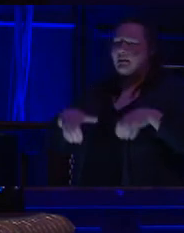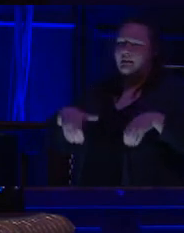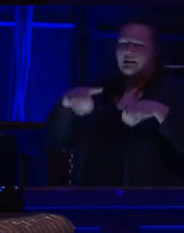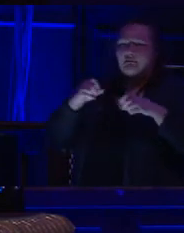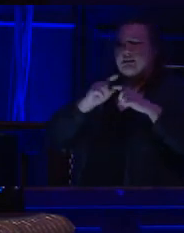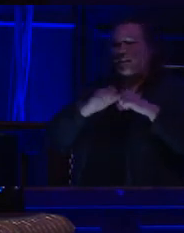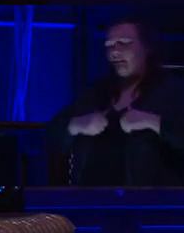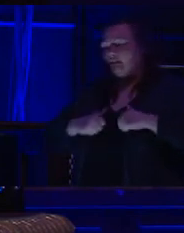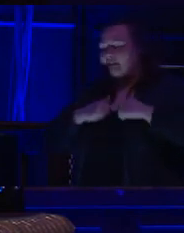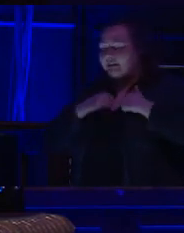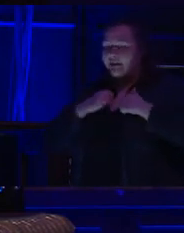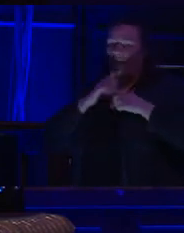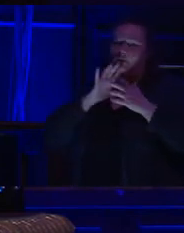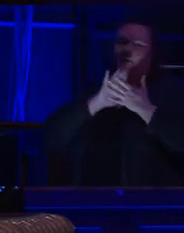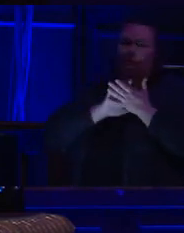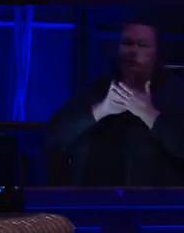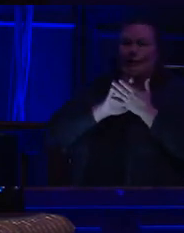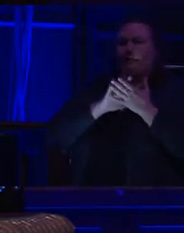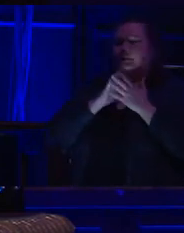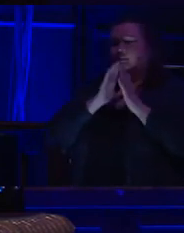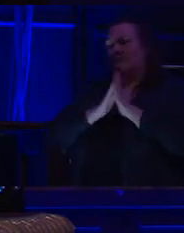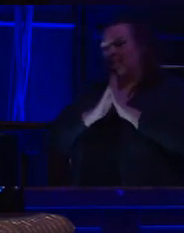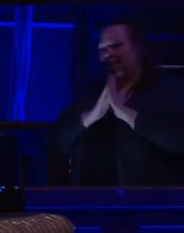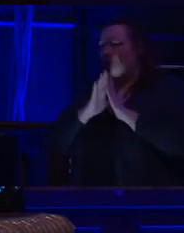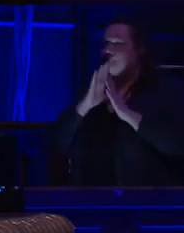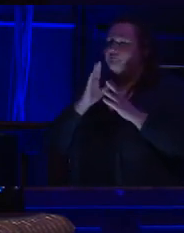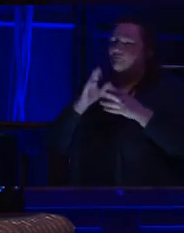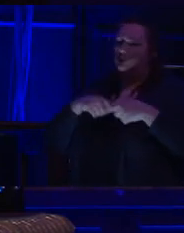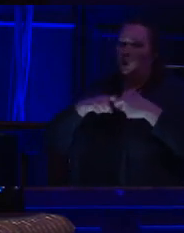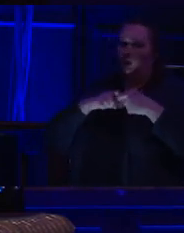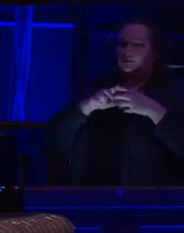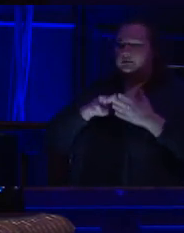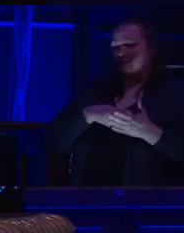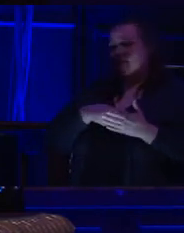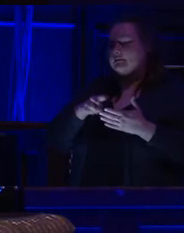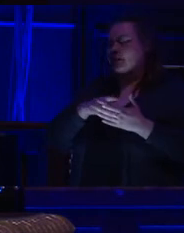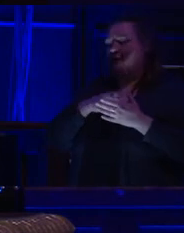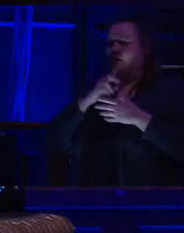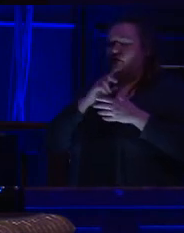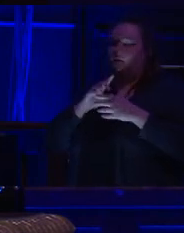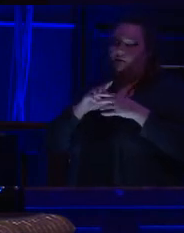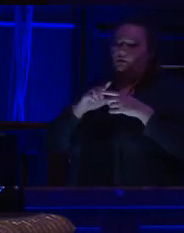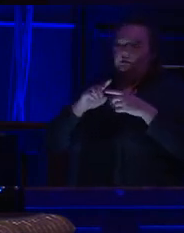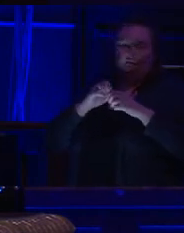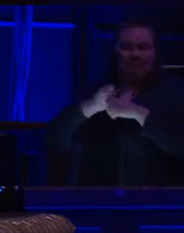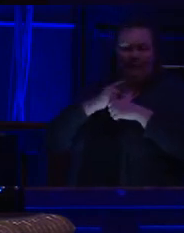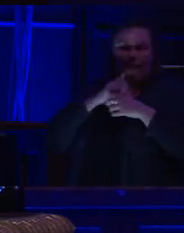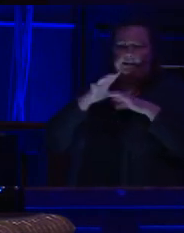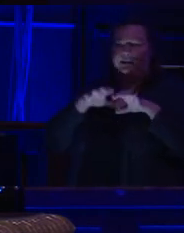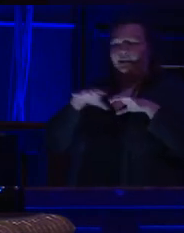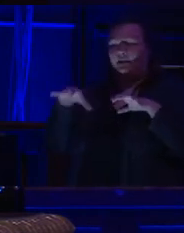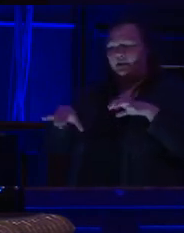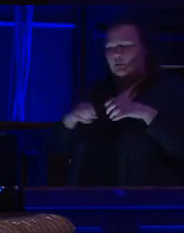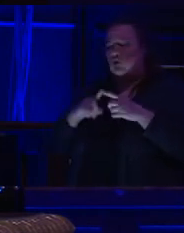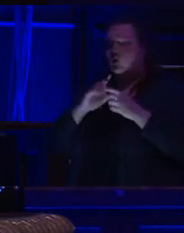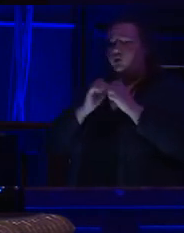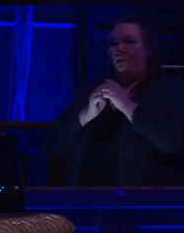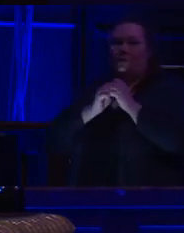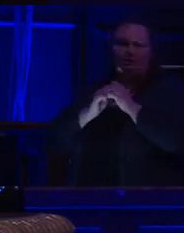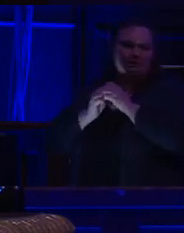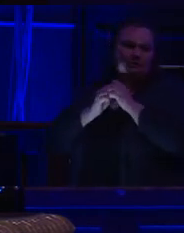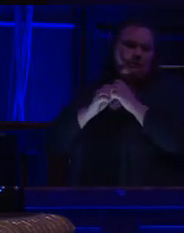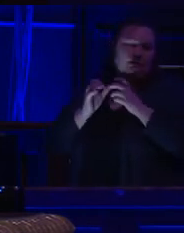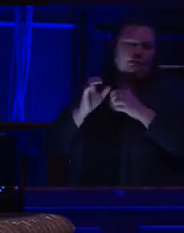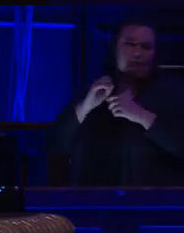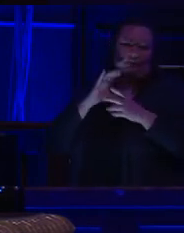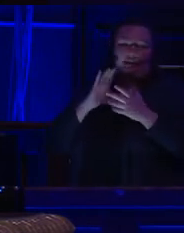live and praise and hold and pulse and pause and dance and make and neighbor alongside our